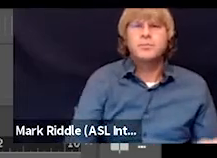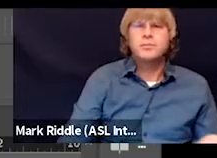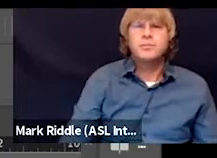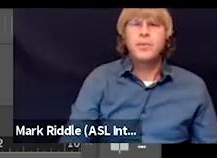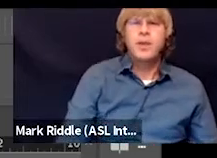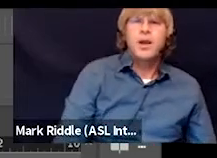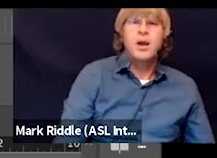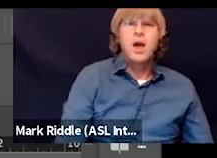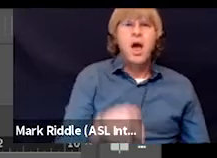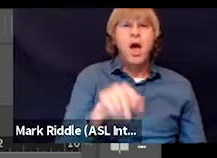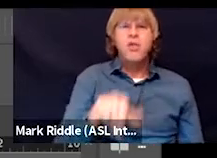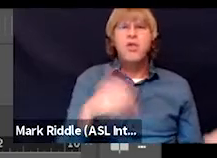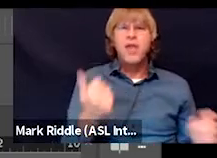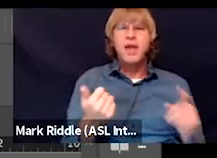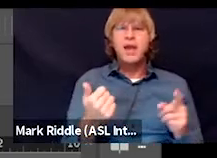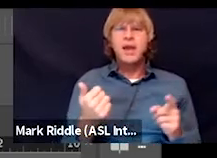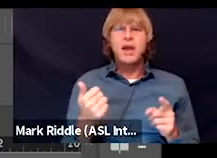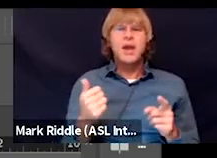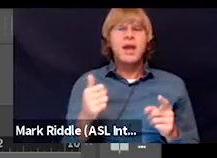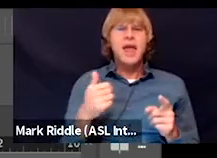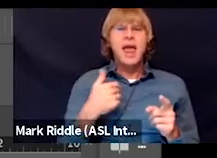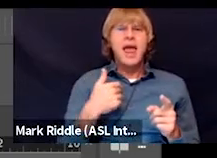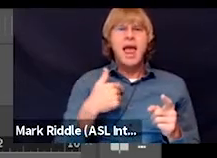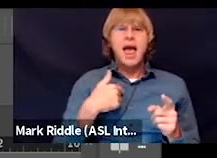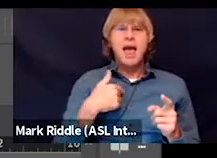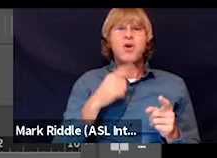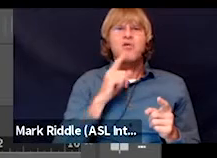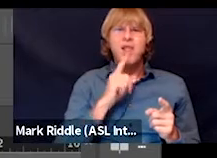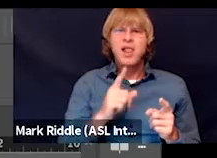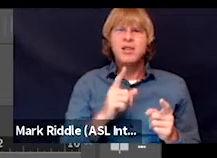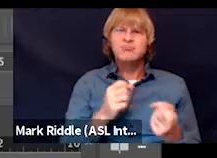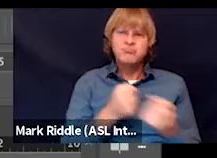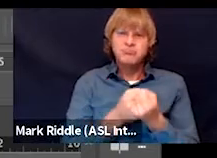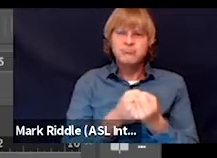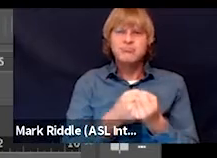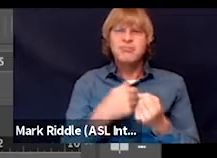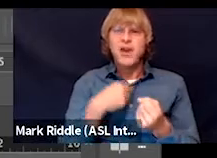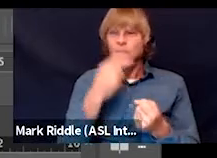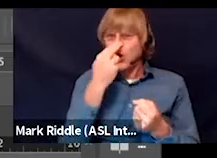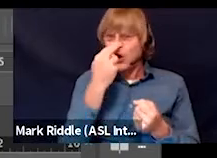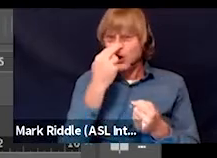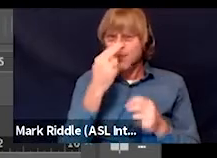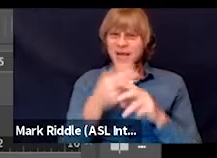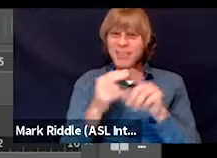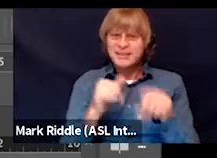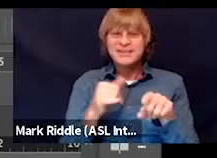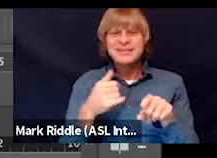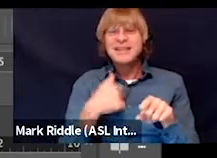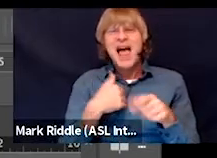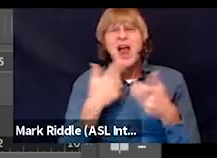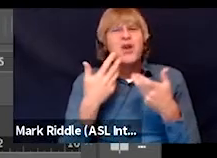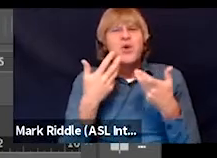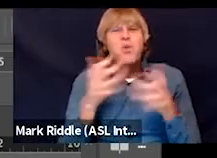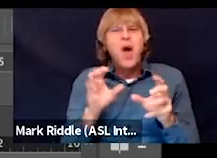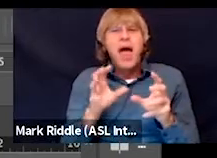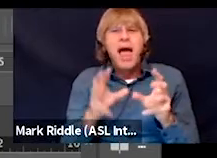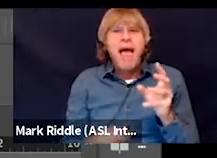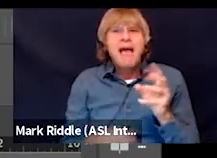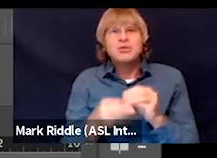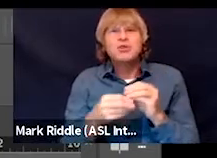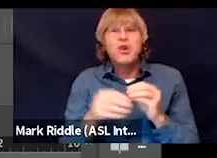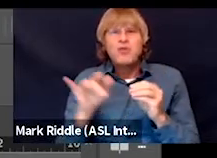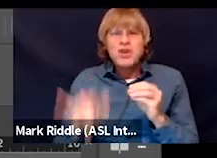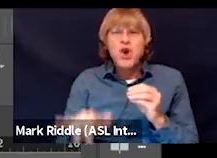So the other thing that I'm a real kind of nerd about is I do not want a bunch of extra